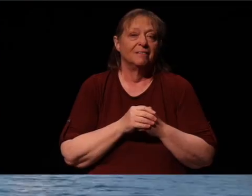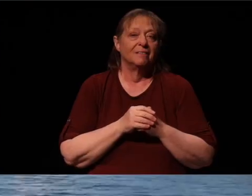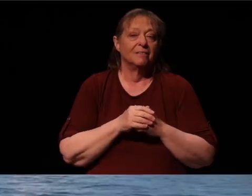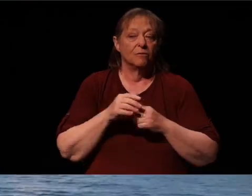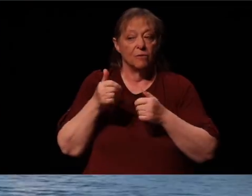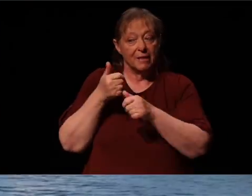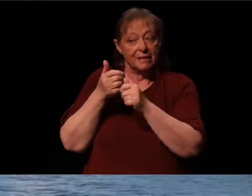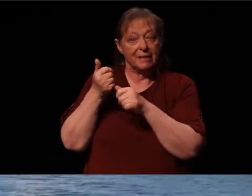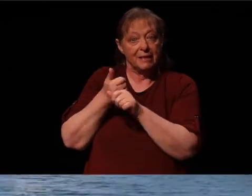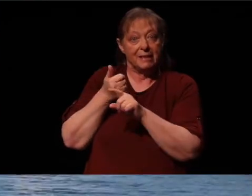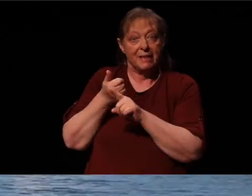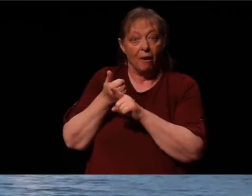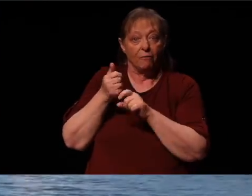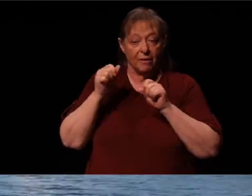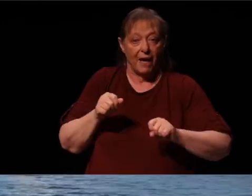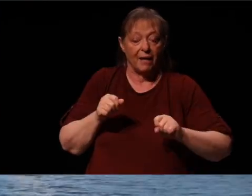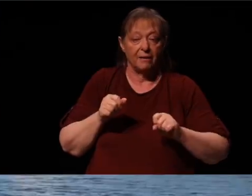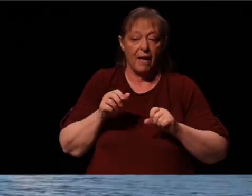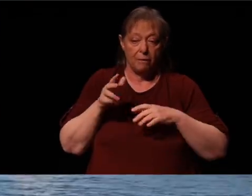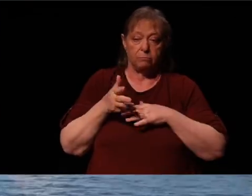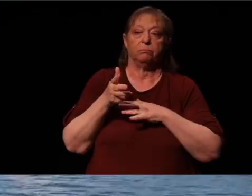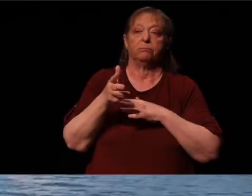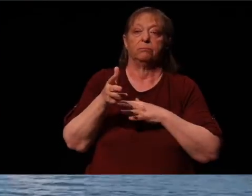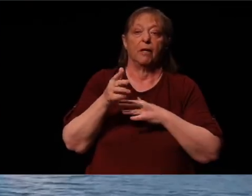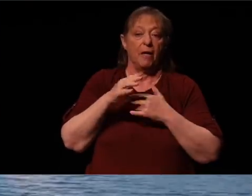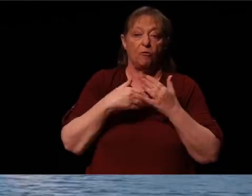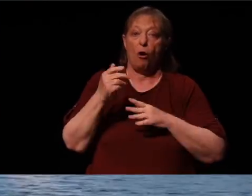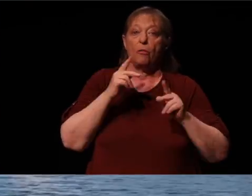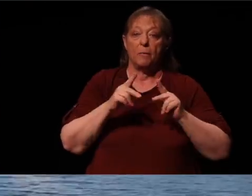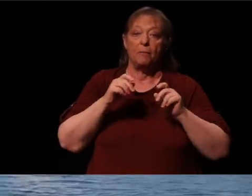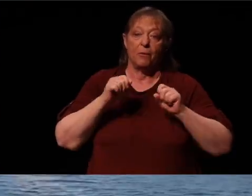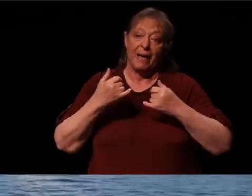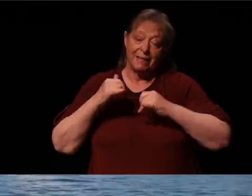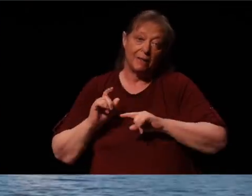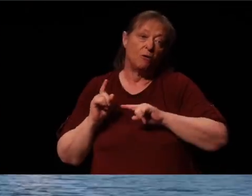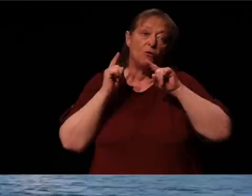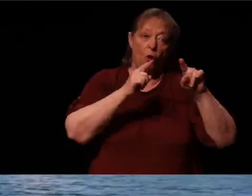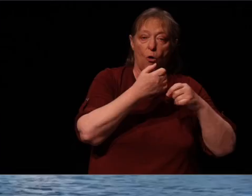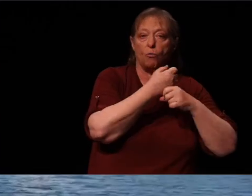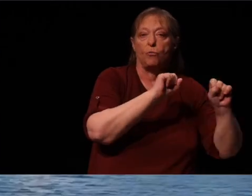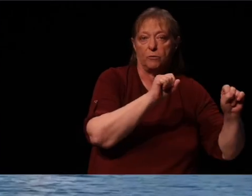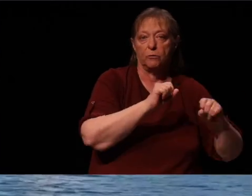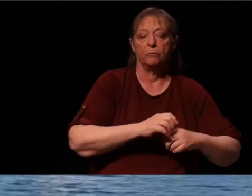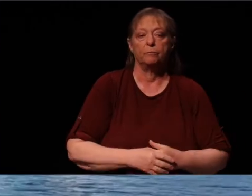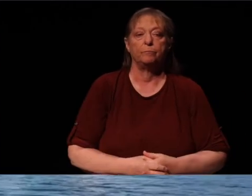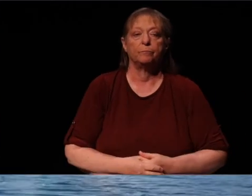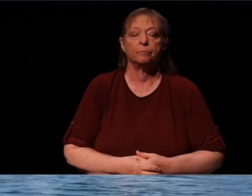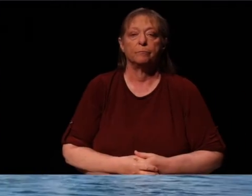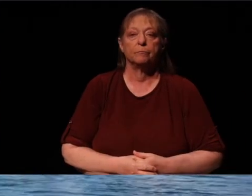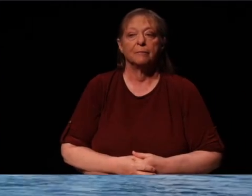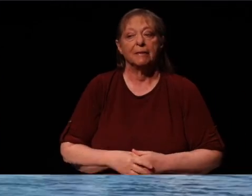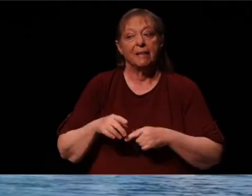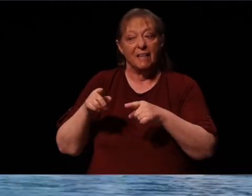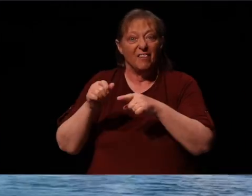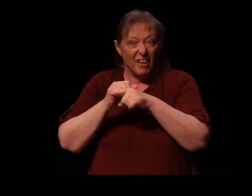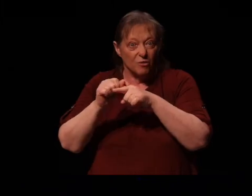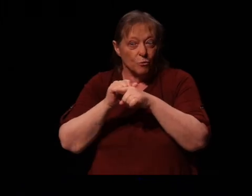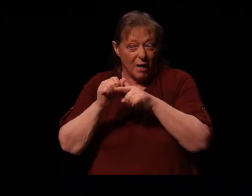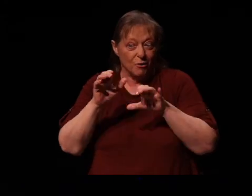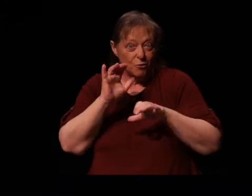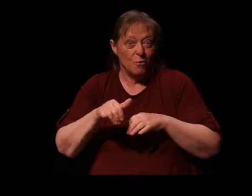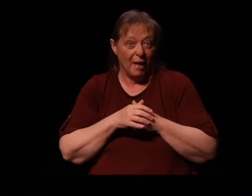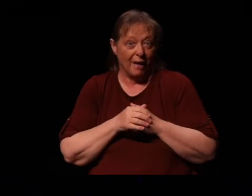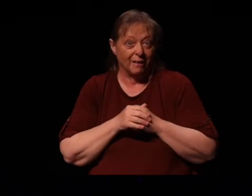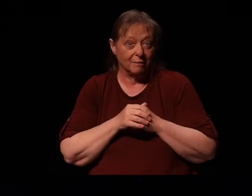over on the back to where it's back up and stable, and all their people are still able to continue to rescue. Now